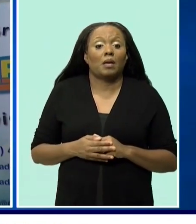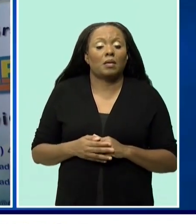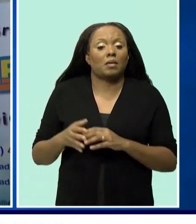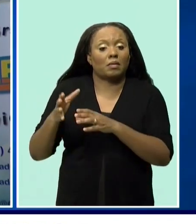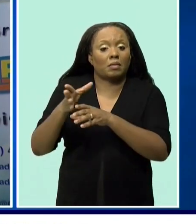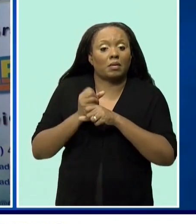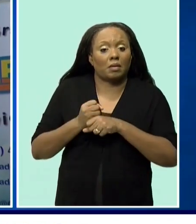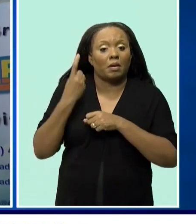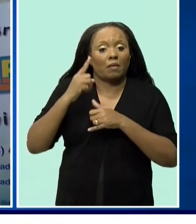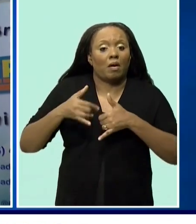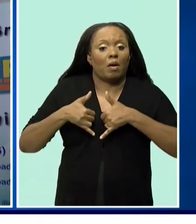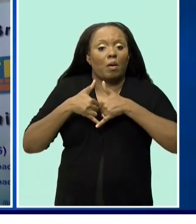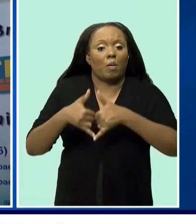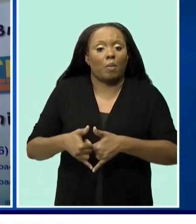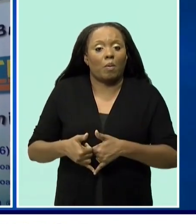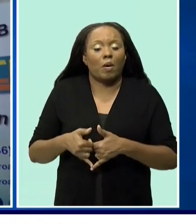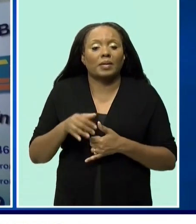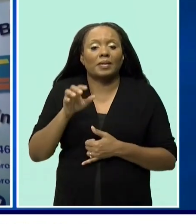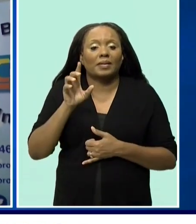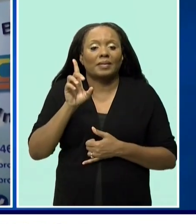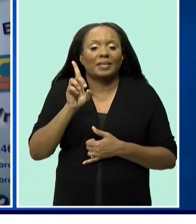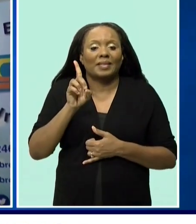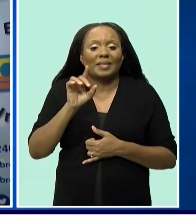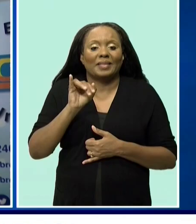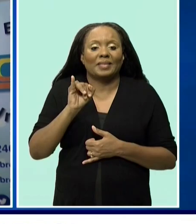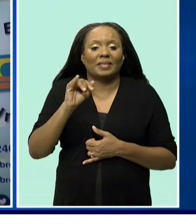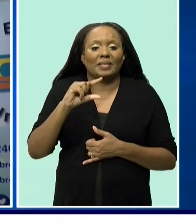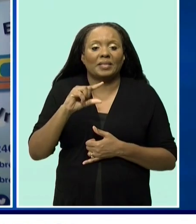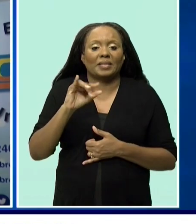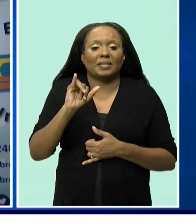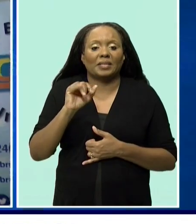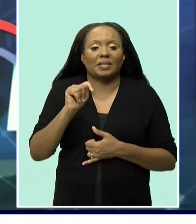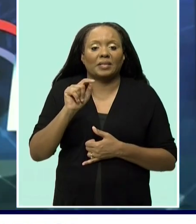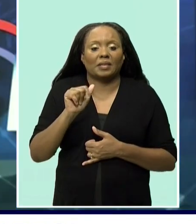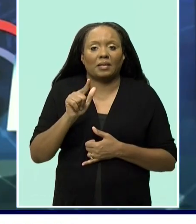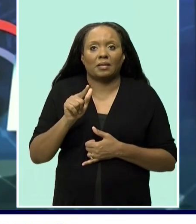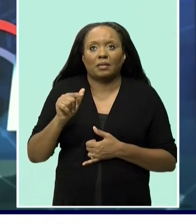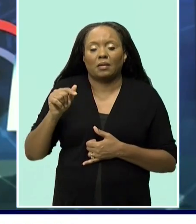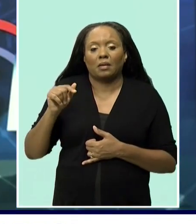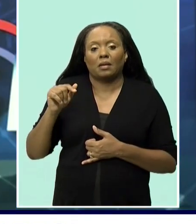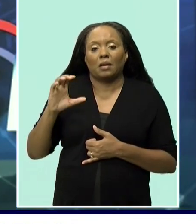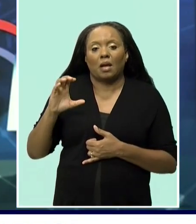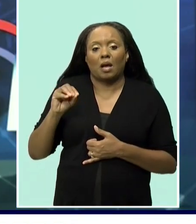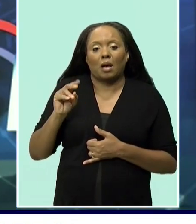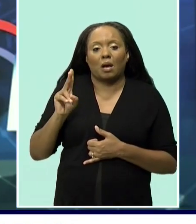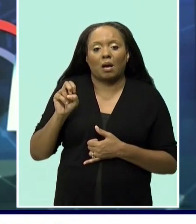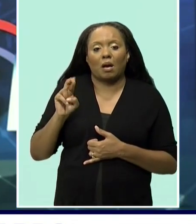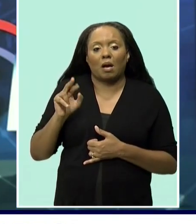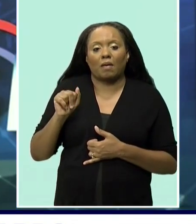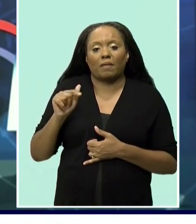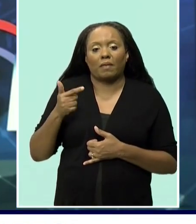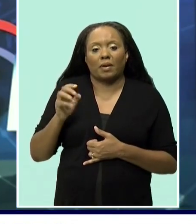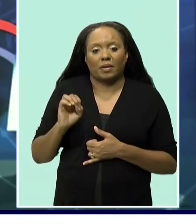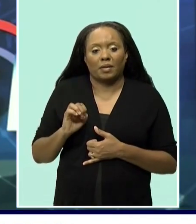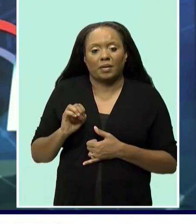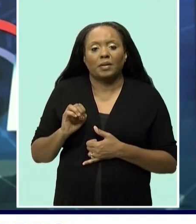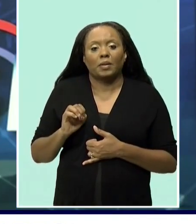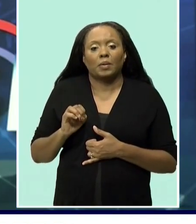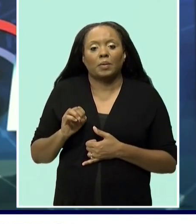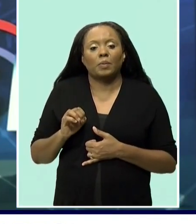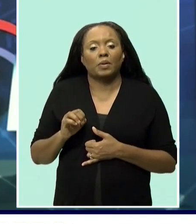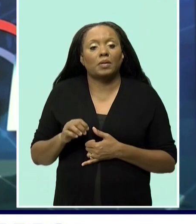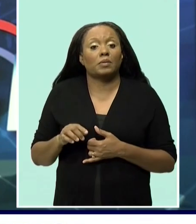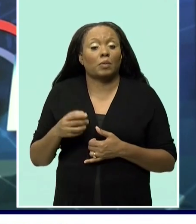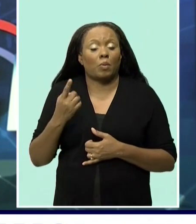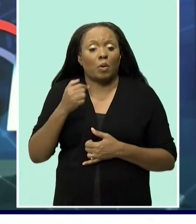Carl Allman, and Ian Innes. The recipient of the award for digital coverage of the COVID-19 pandemic was Esther Jones,